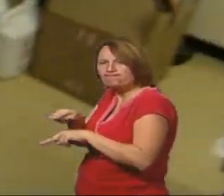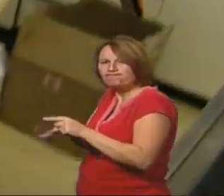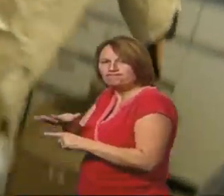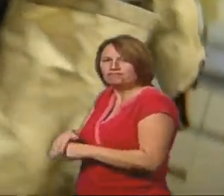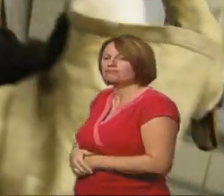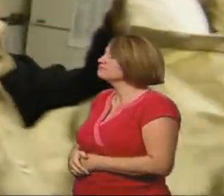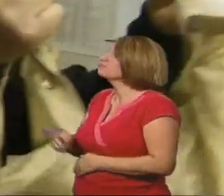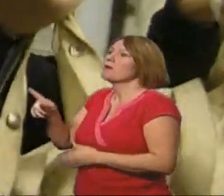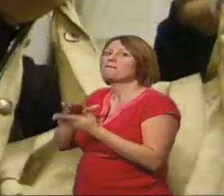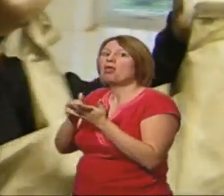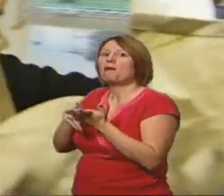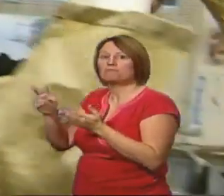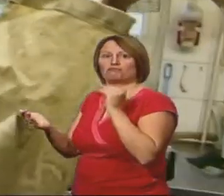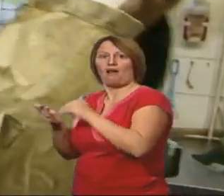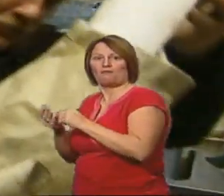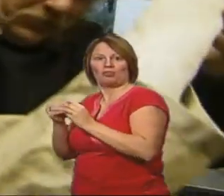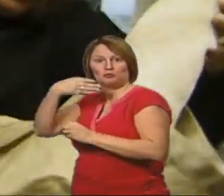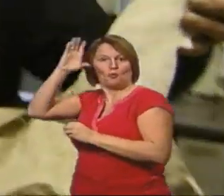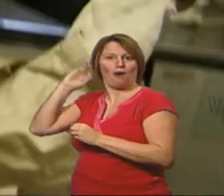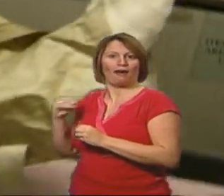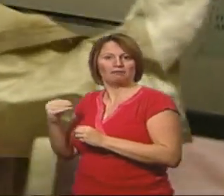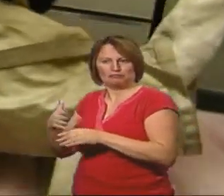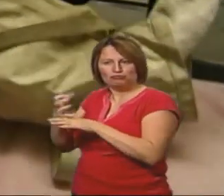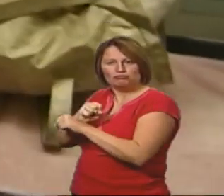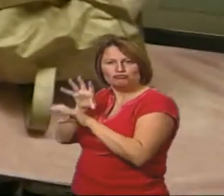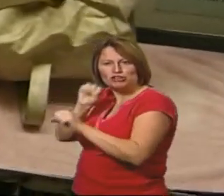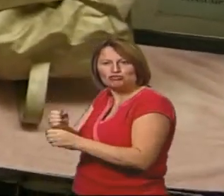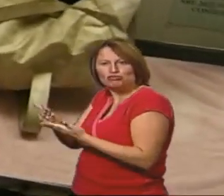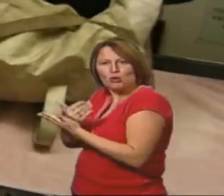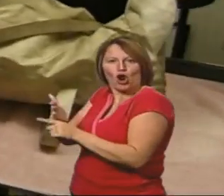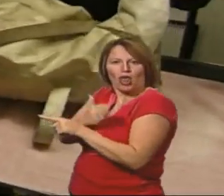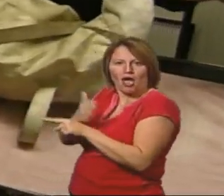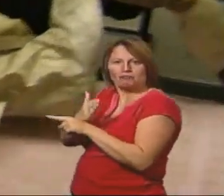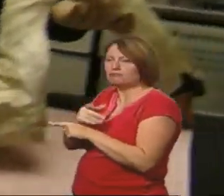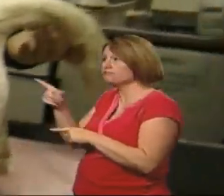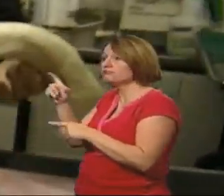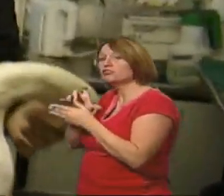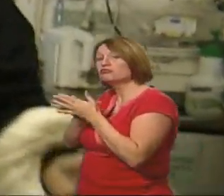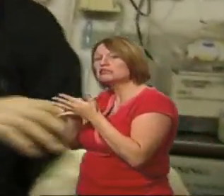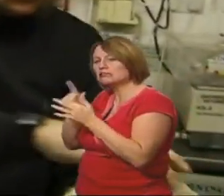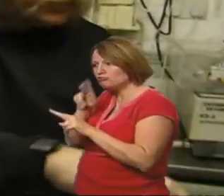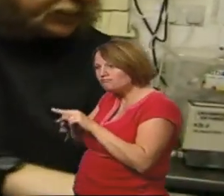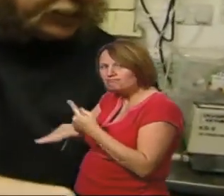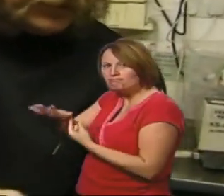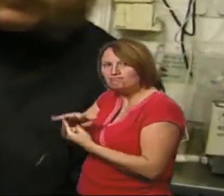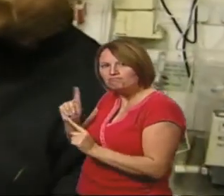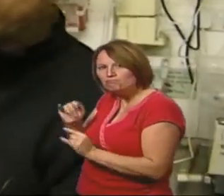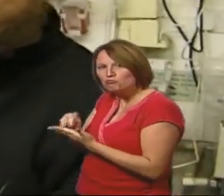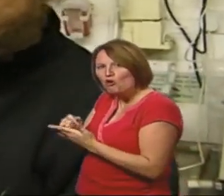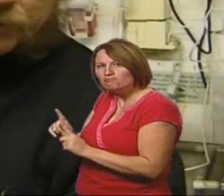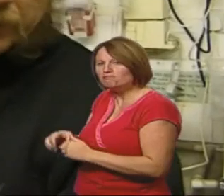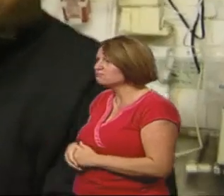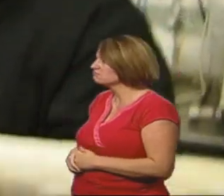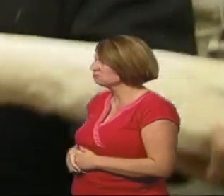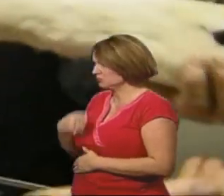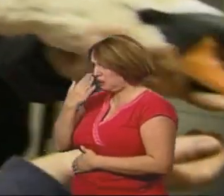Meanwhile, Malcolm arrives with the swan we rescued earlier. Christine is there to examine it. First, nothing seemed wrong at all. Feel the heat coming